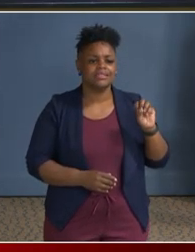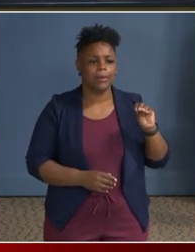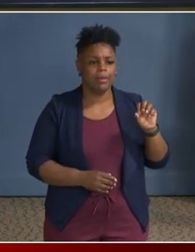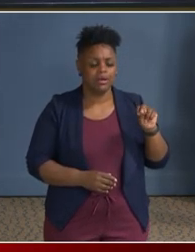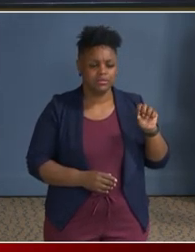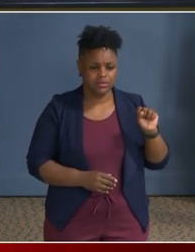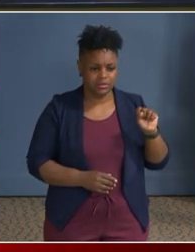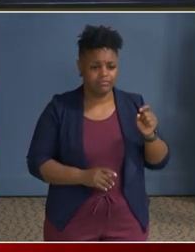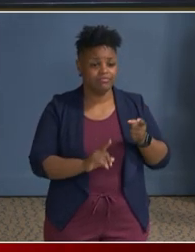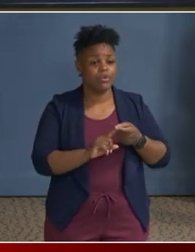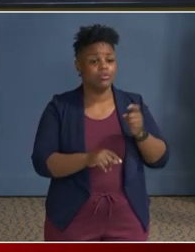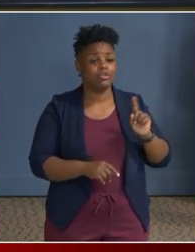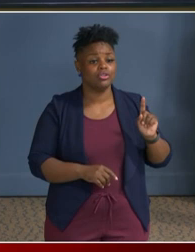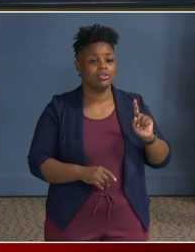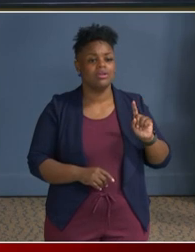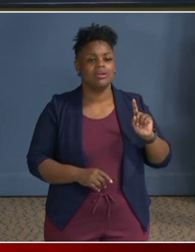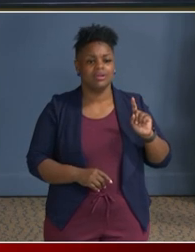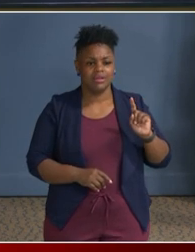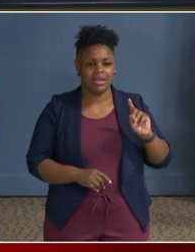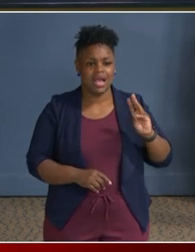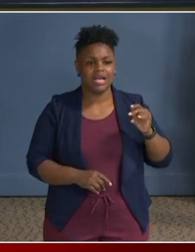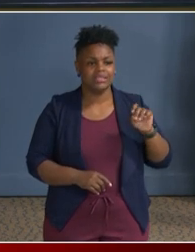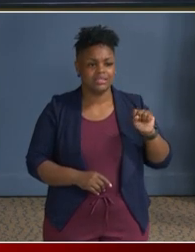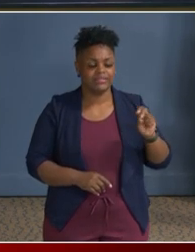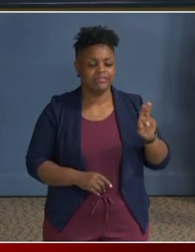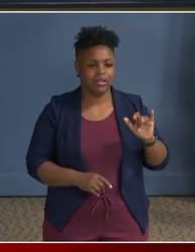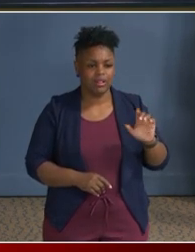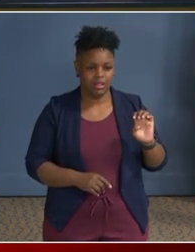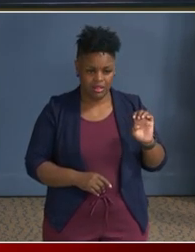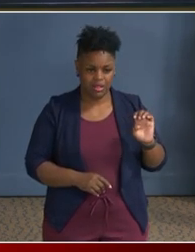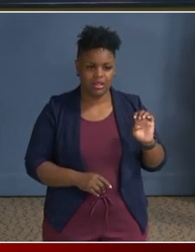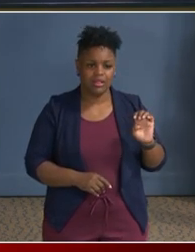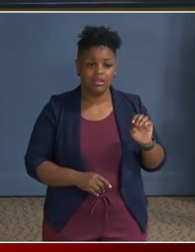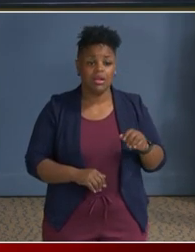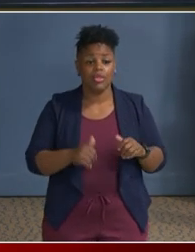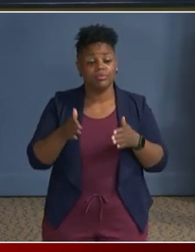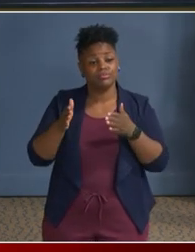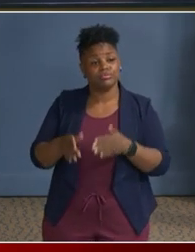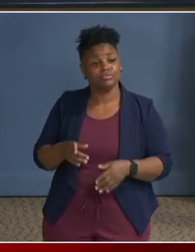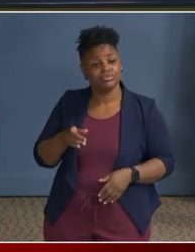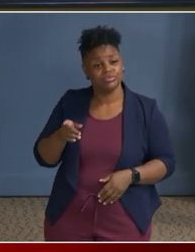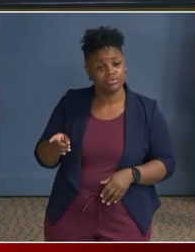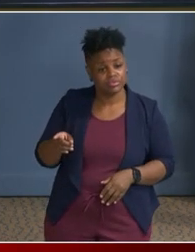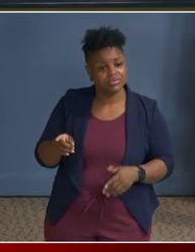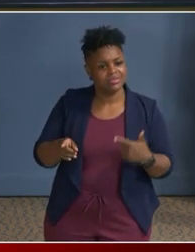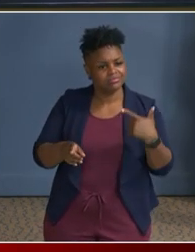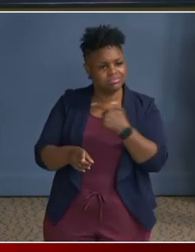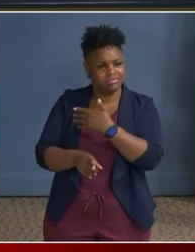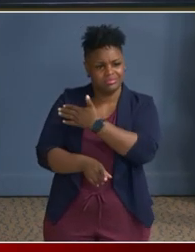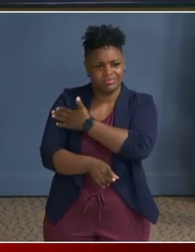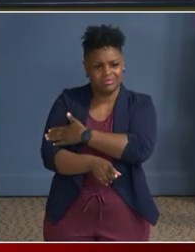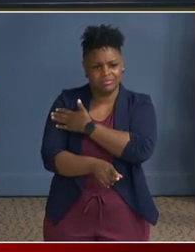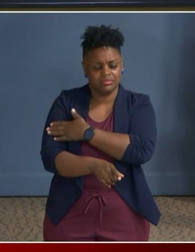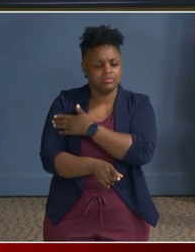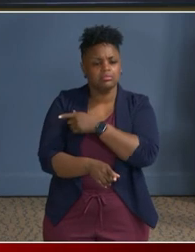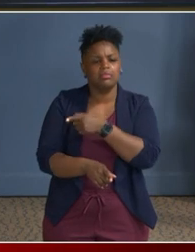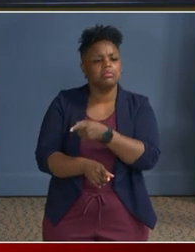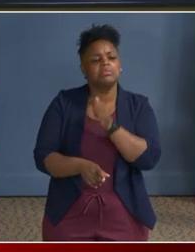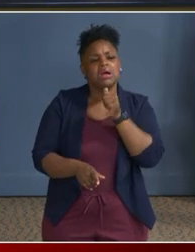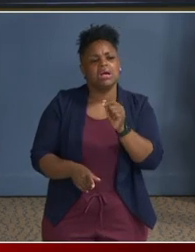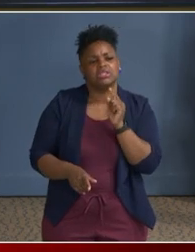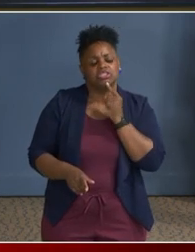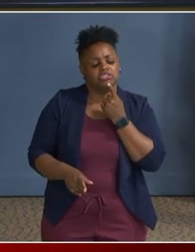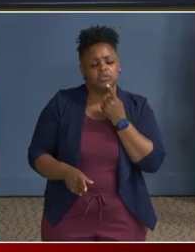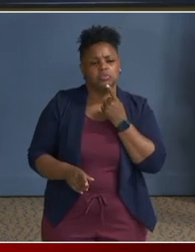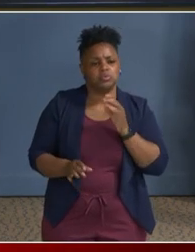blocks away with a gunshot wound to the arm, which we believe is non-life threatening. The preliminary information we have on this